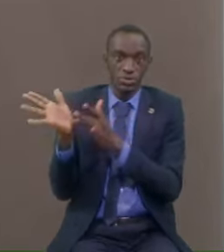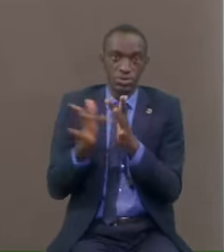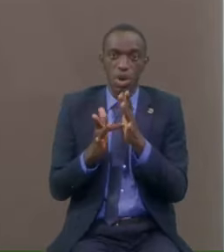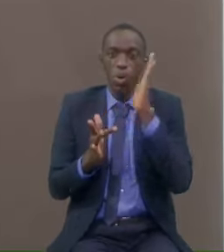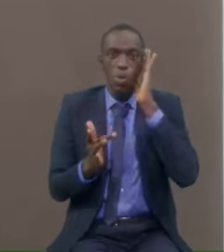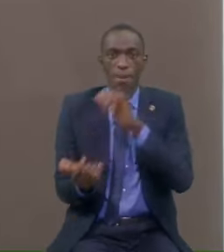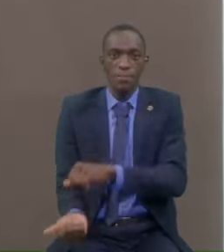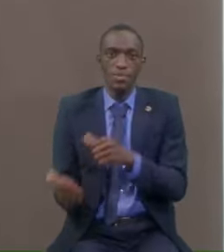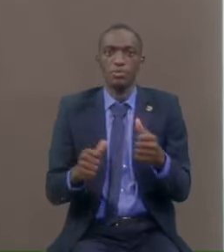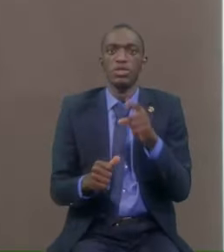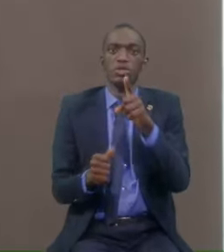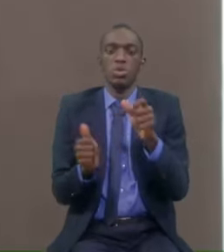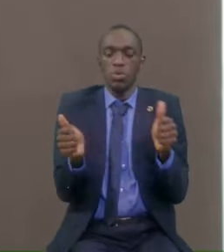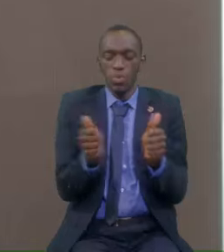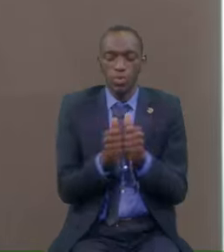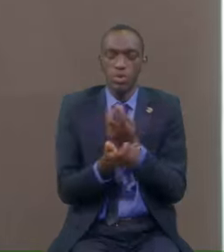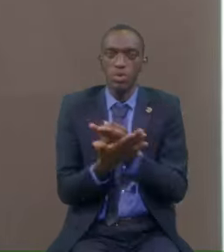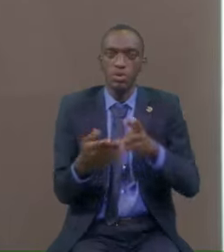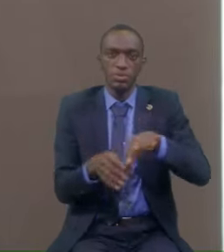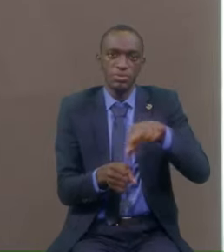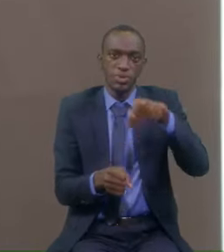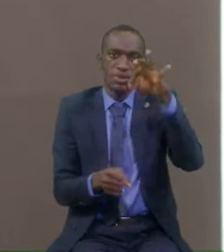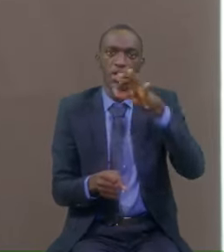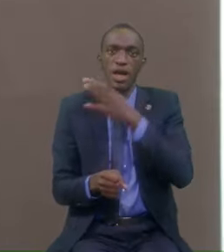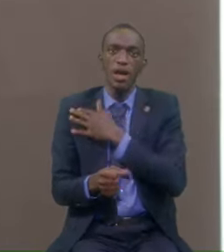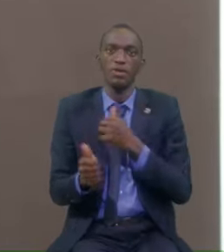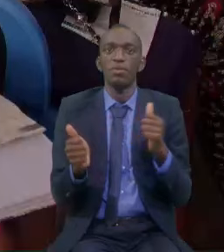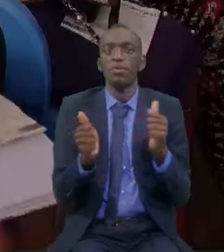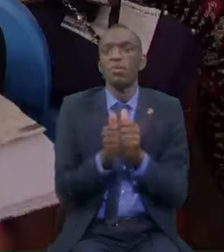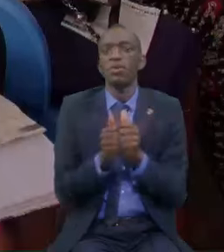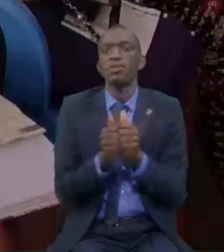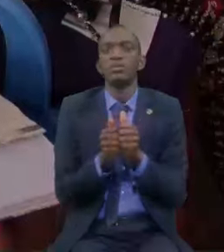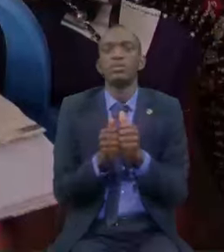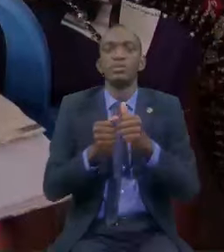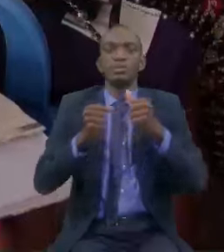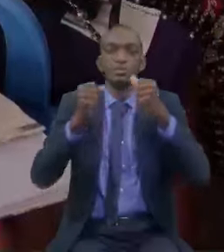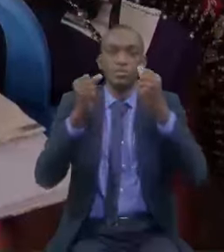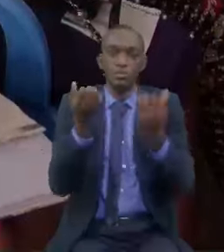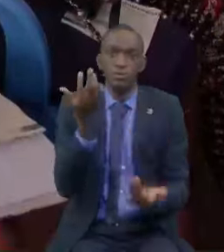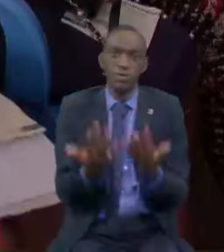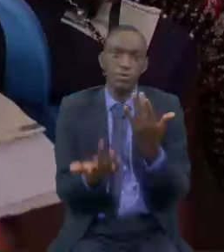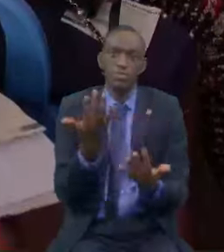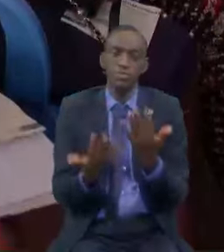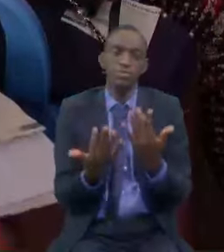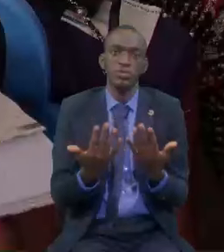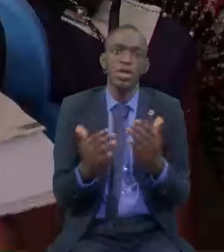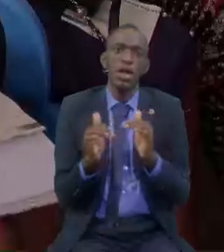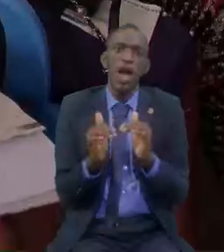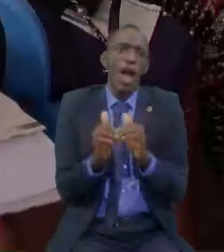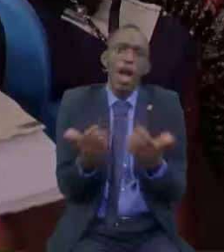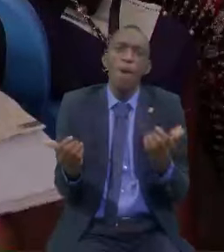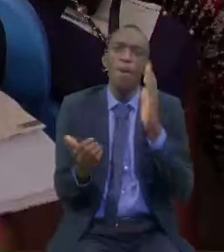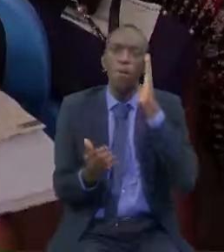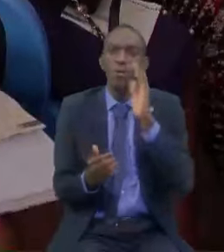with the Holy Ghost and with fire. How will he do that? Like I